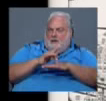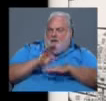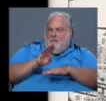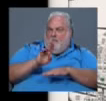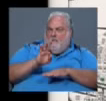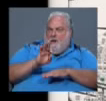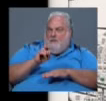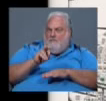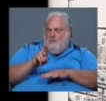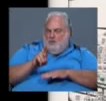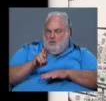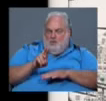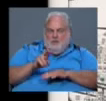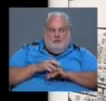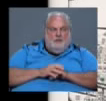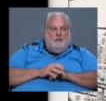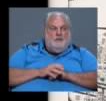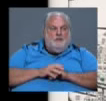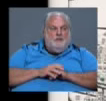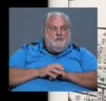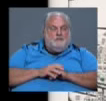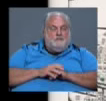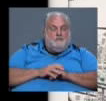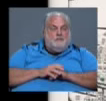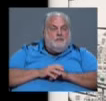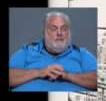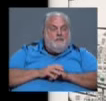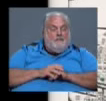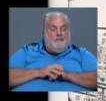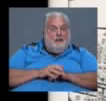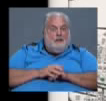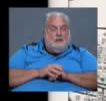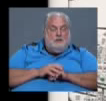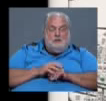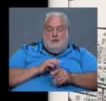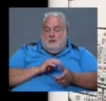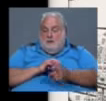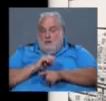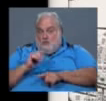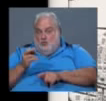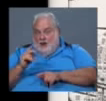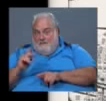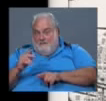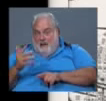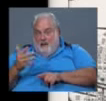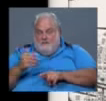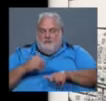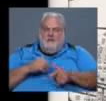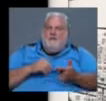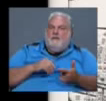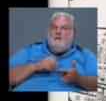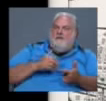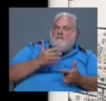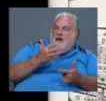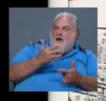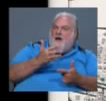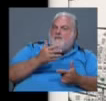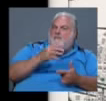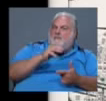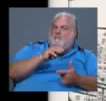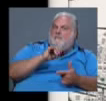there. And How then about track 5? It Track goes 5's right up to those homes. track 5 is proposed for